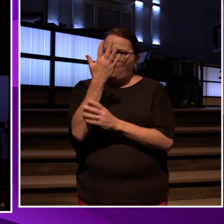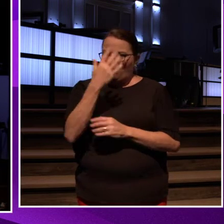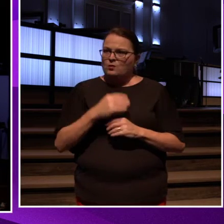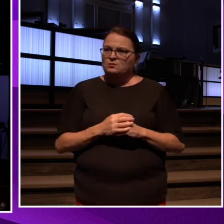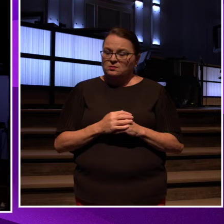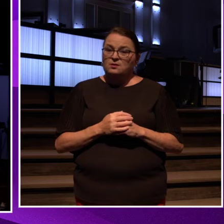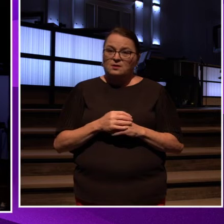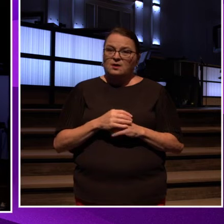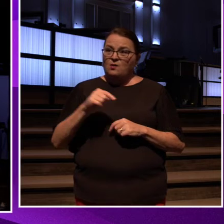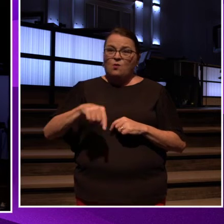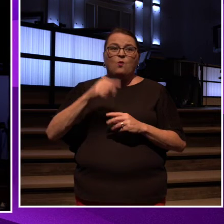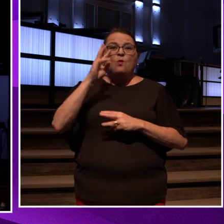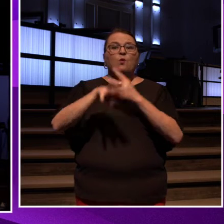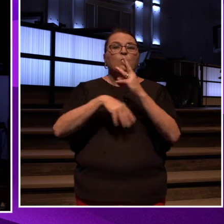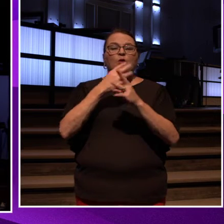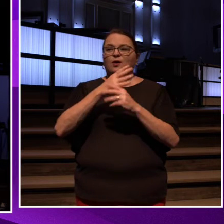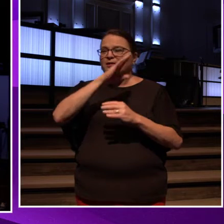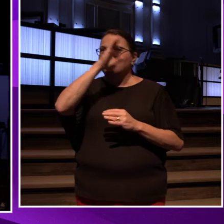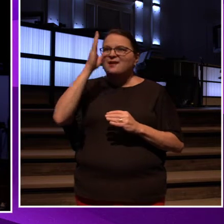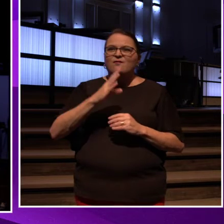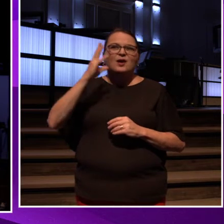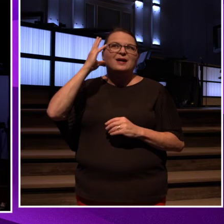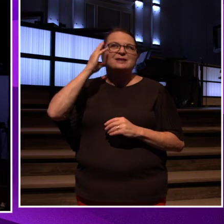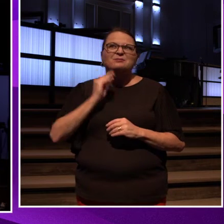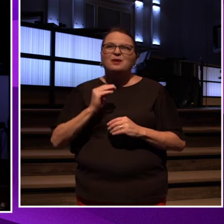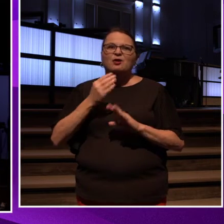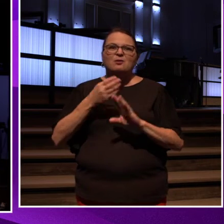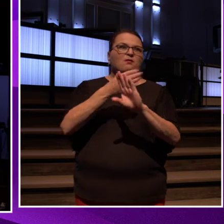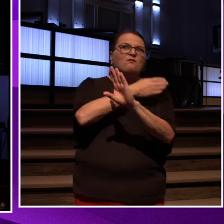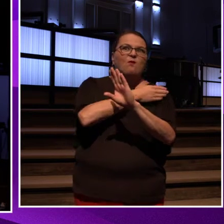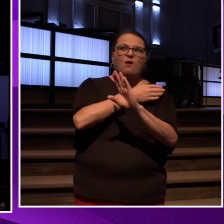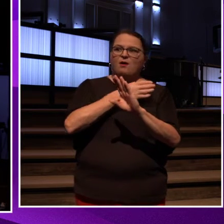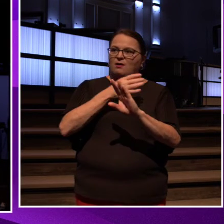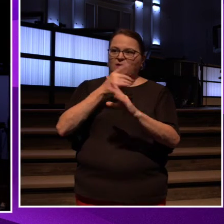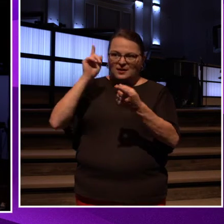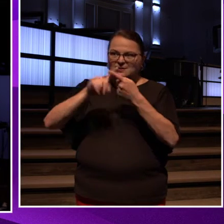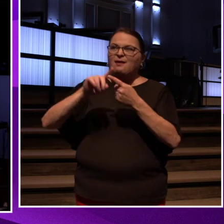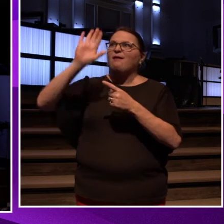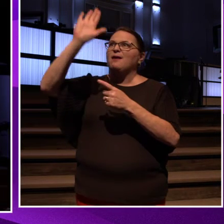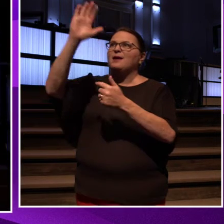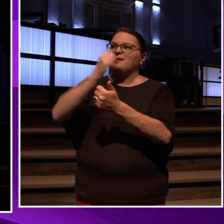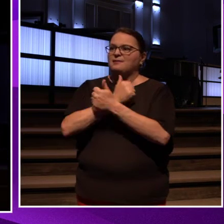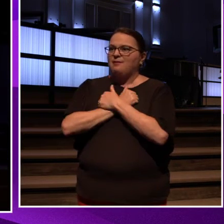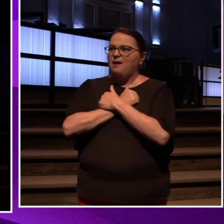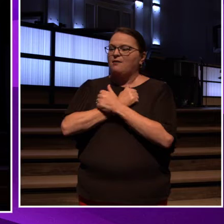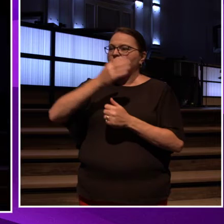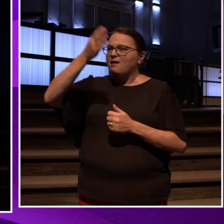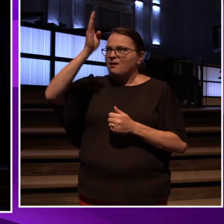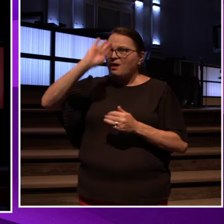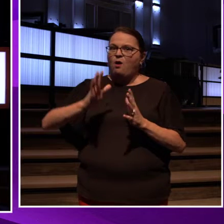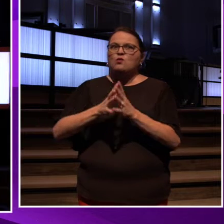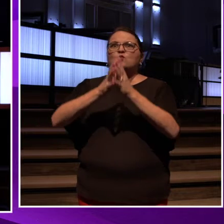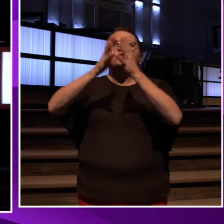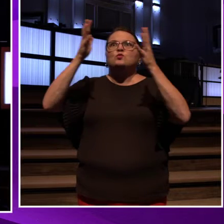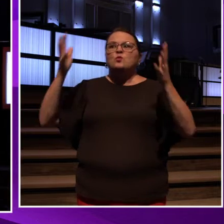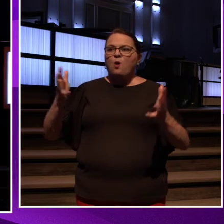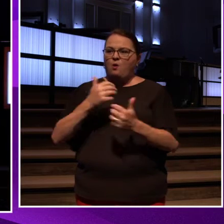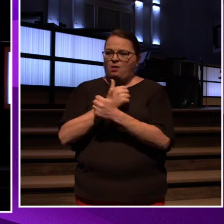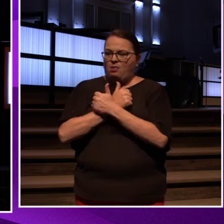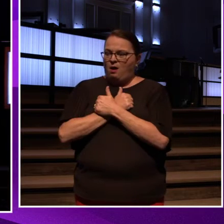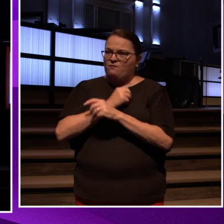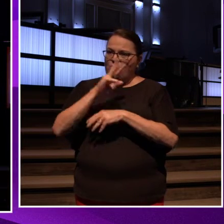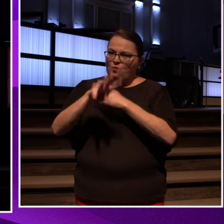this world has ever experienced like the love of our God. For God so loved the world that he